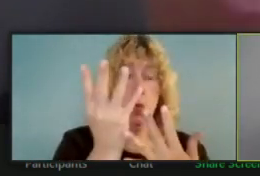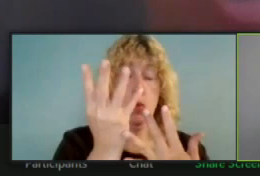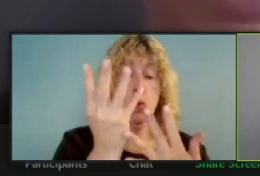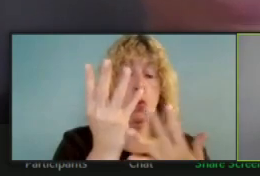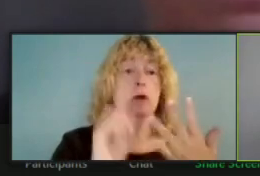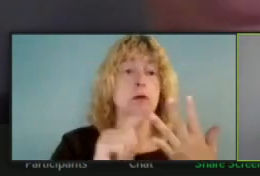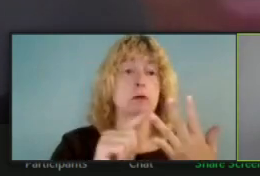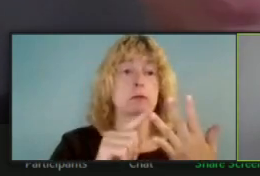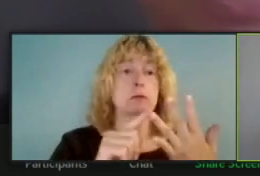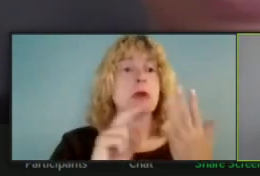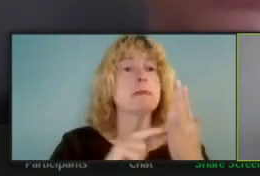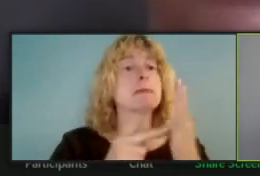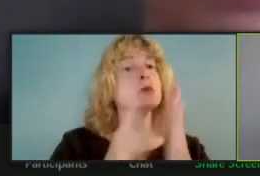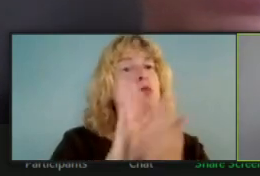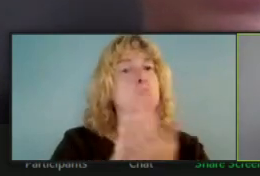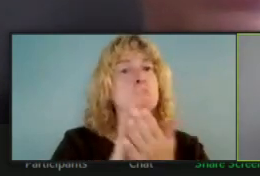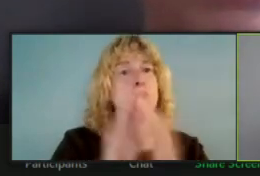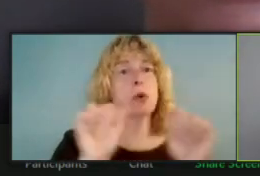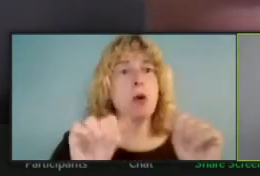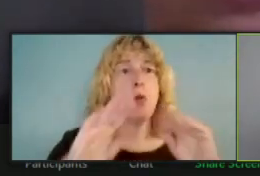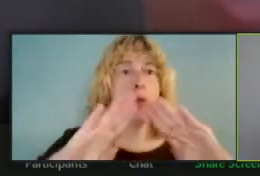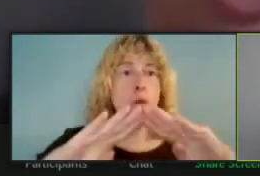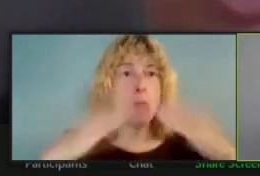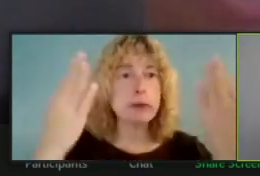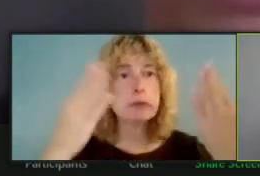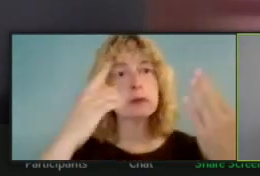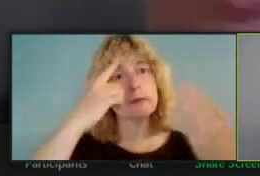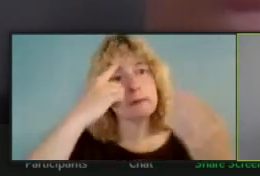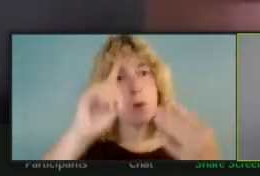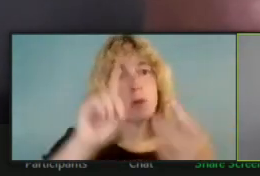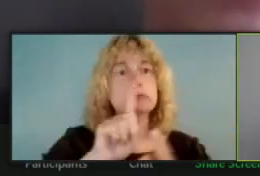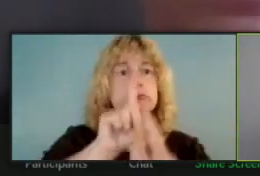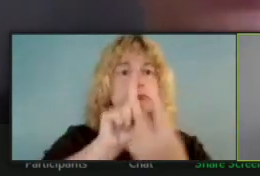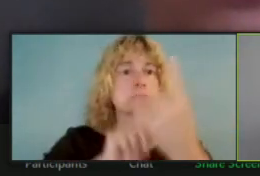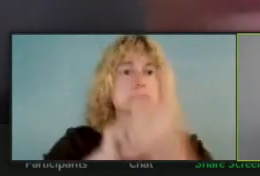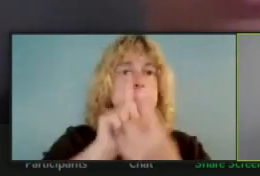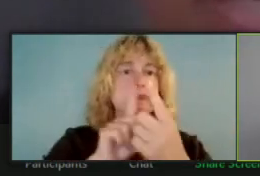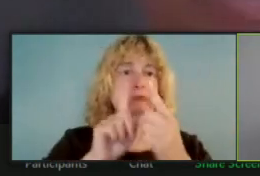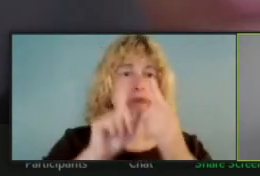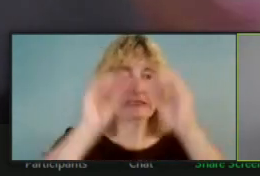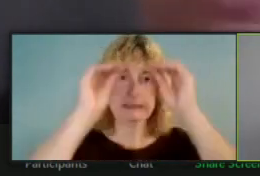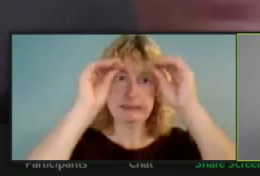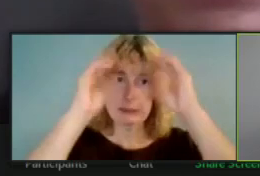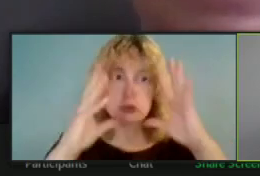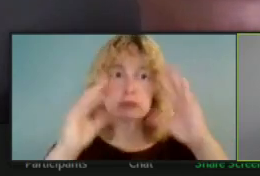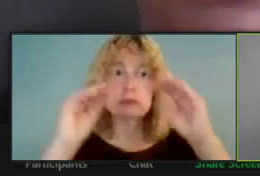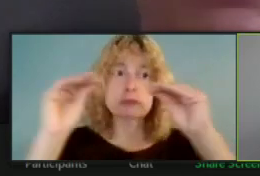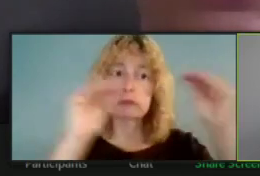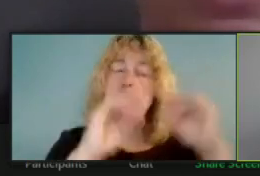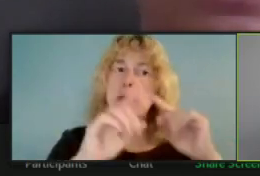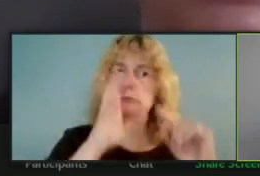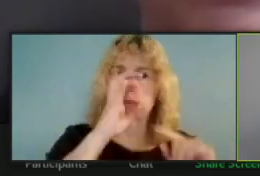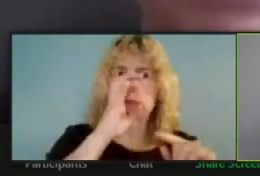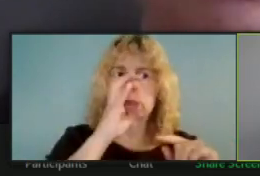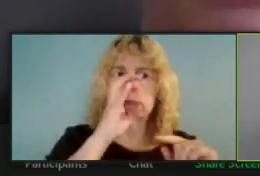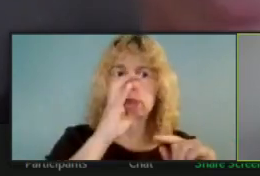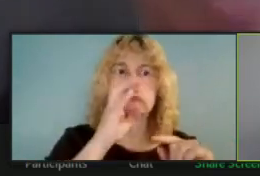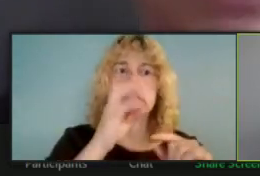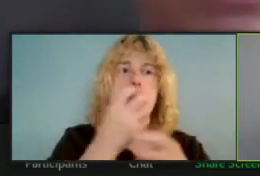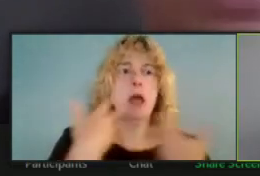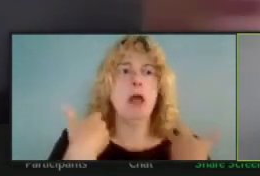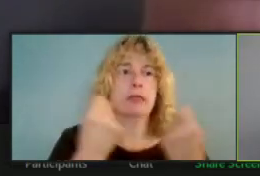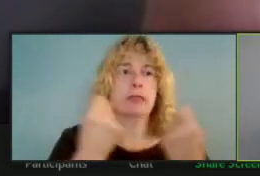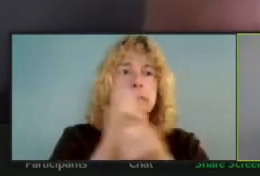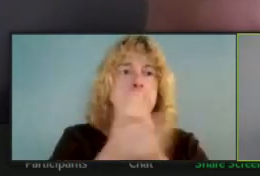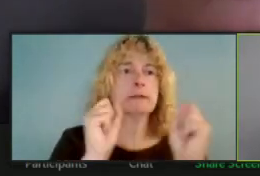open for in-person instruction with very strict health and safety protocols in